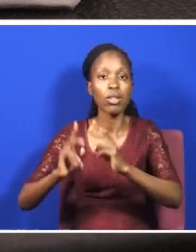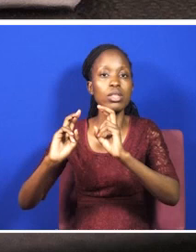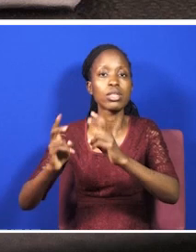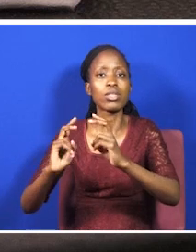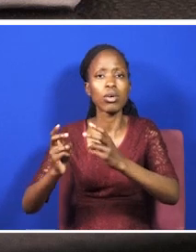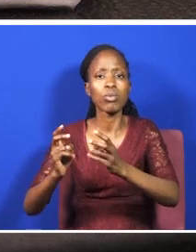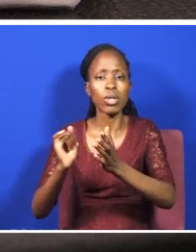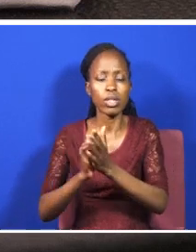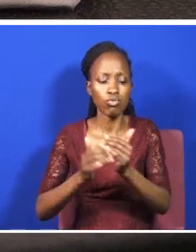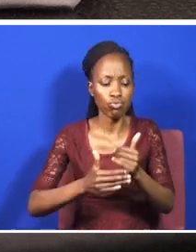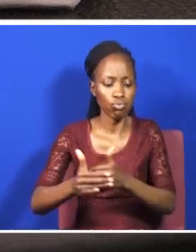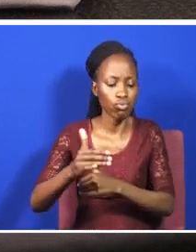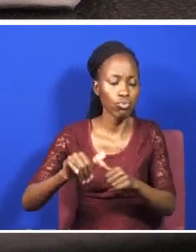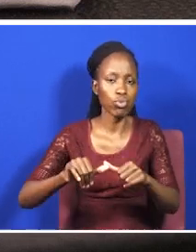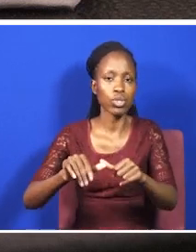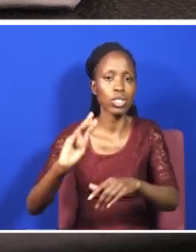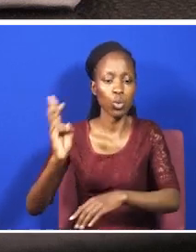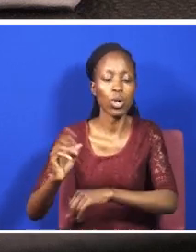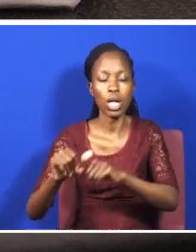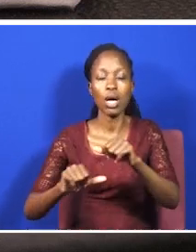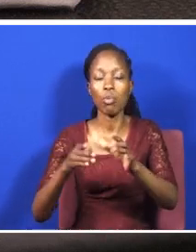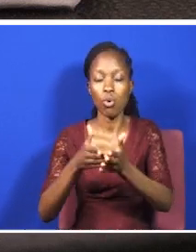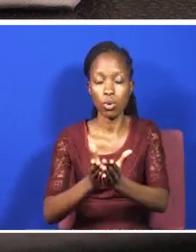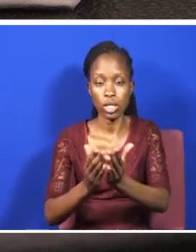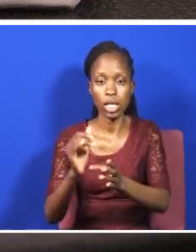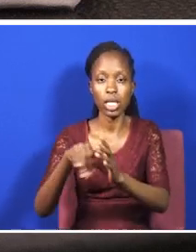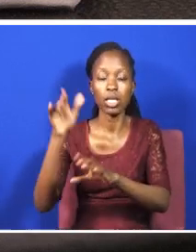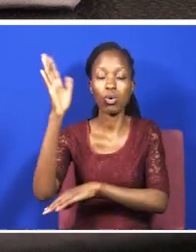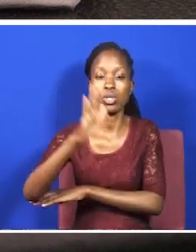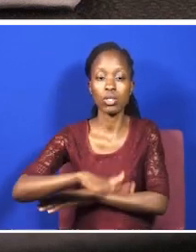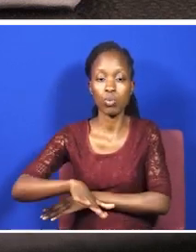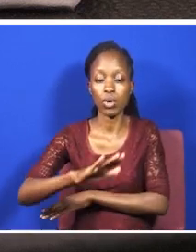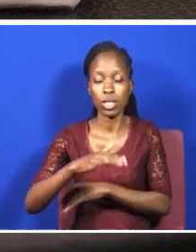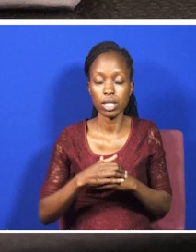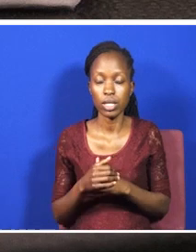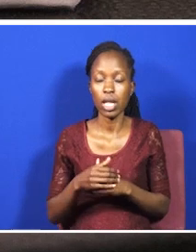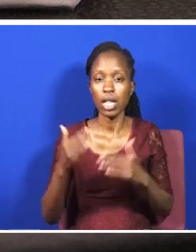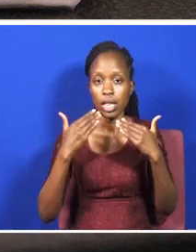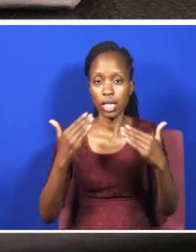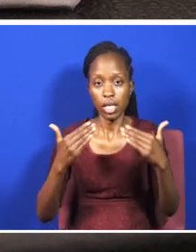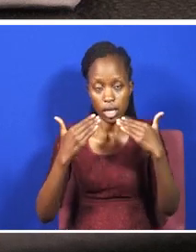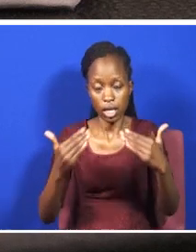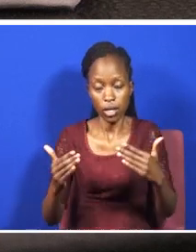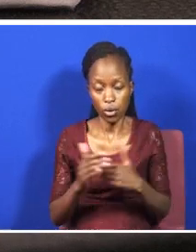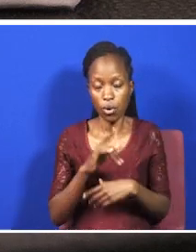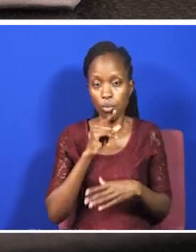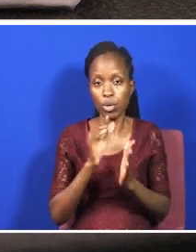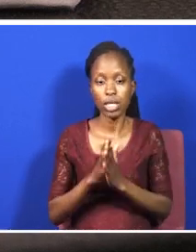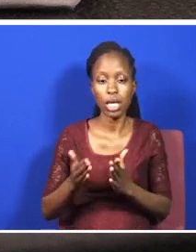today is that beginning of those lessons that we'll be seeing about sailing in God's